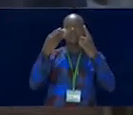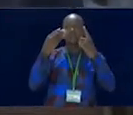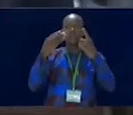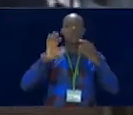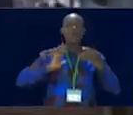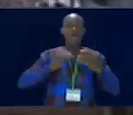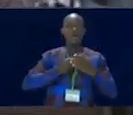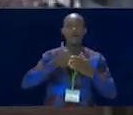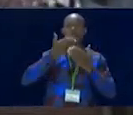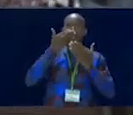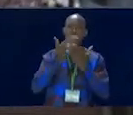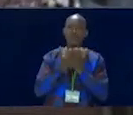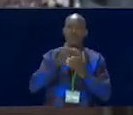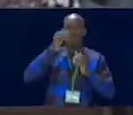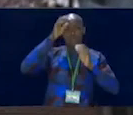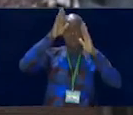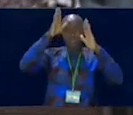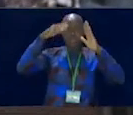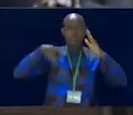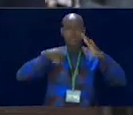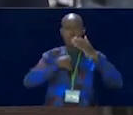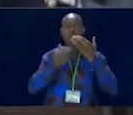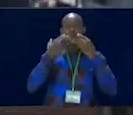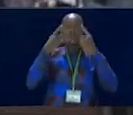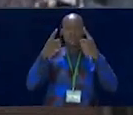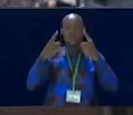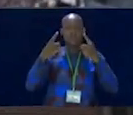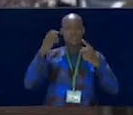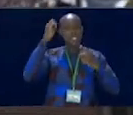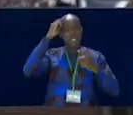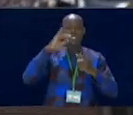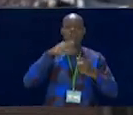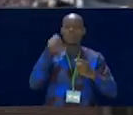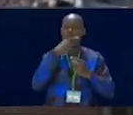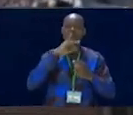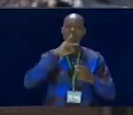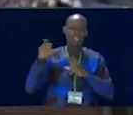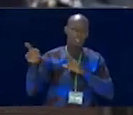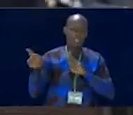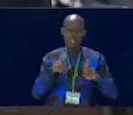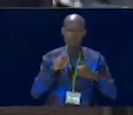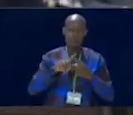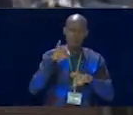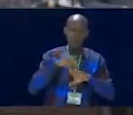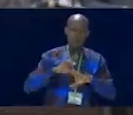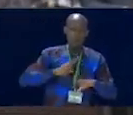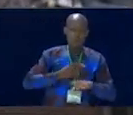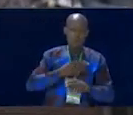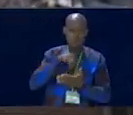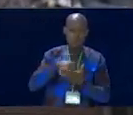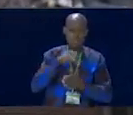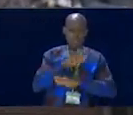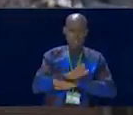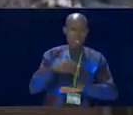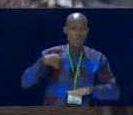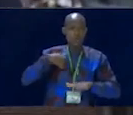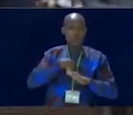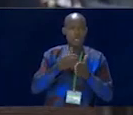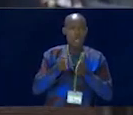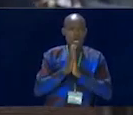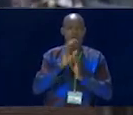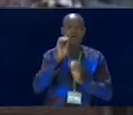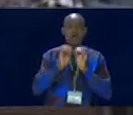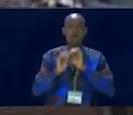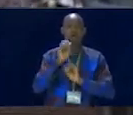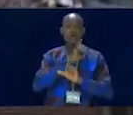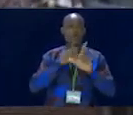thank you. The one who is readily available to touch us tonight, we say thank you. We ask, oh God, that Father,